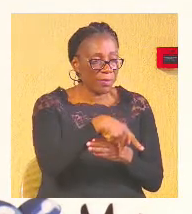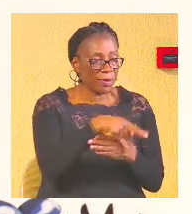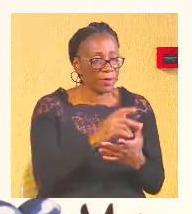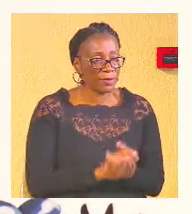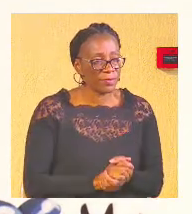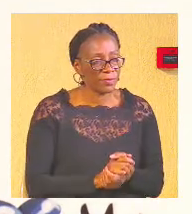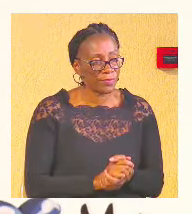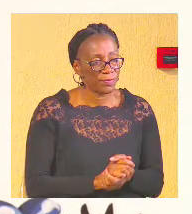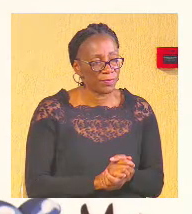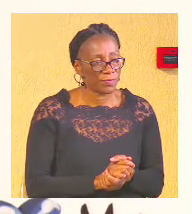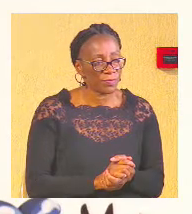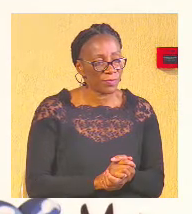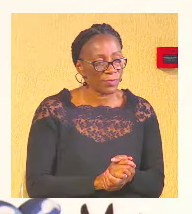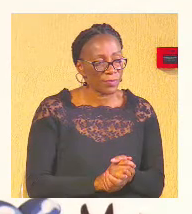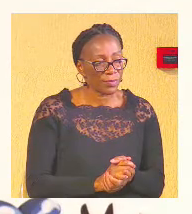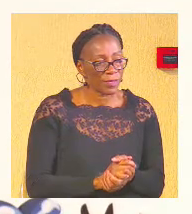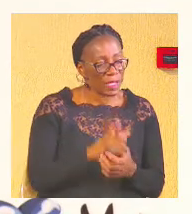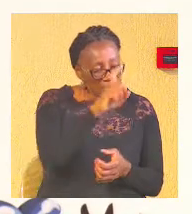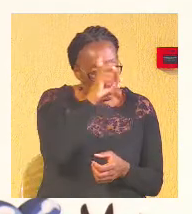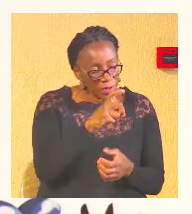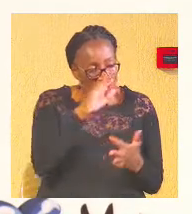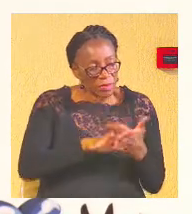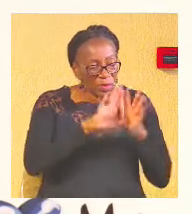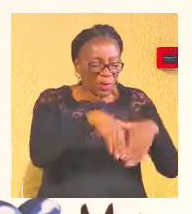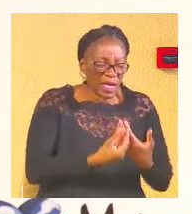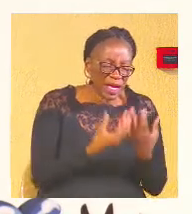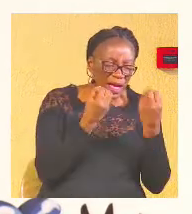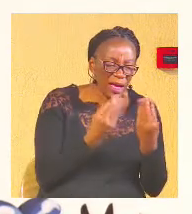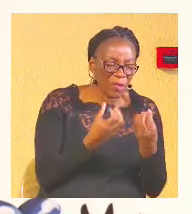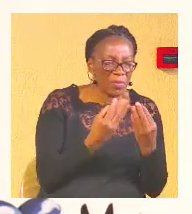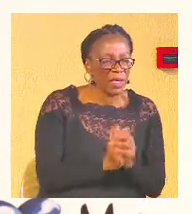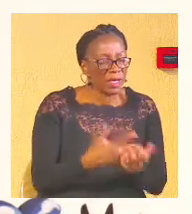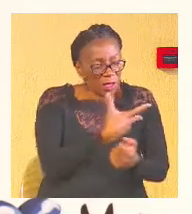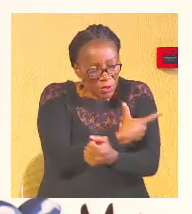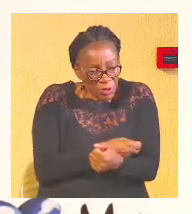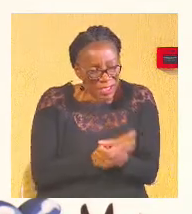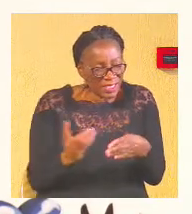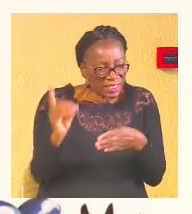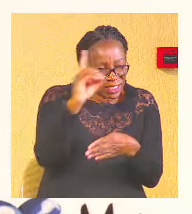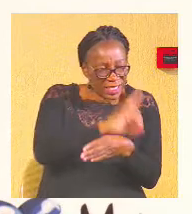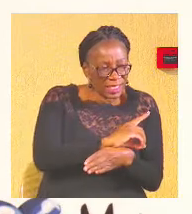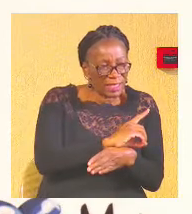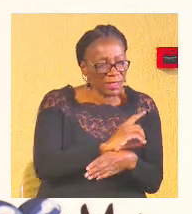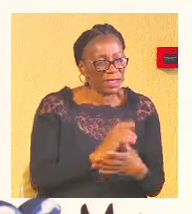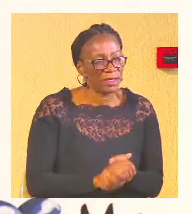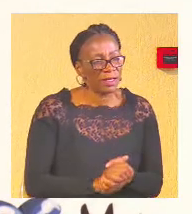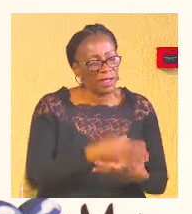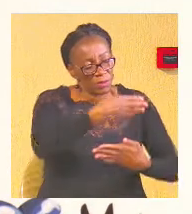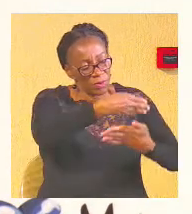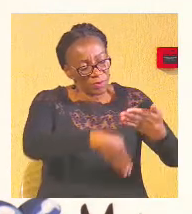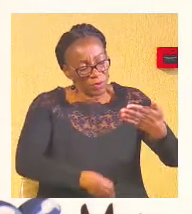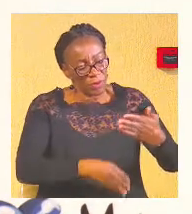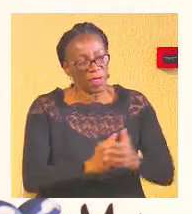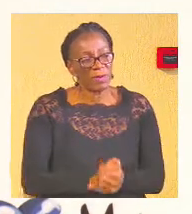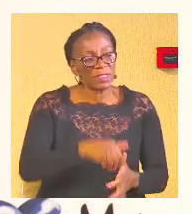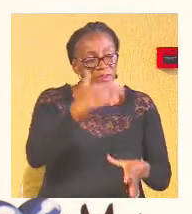many numbers we are going to test per day and by when we are going to do that kind of testing. So this document has been worked on our